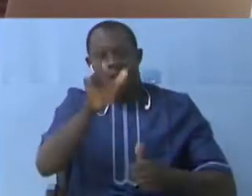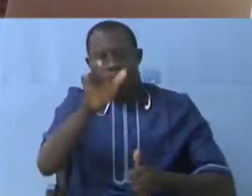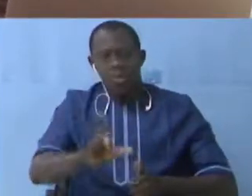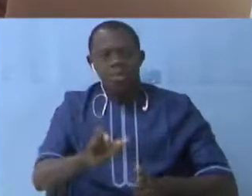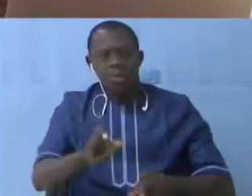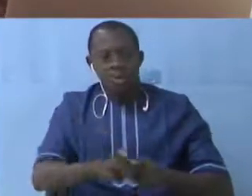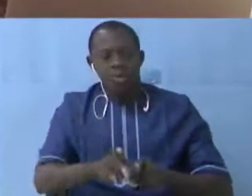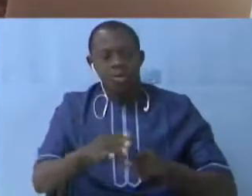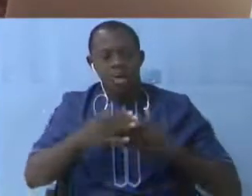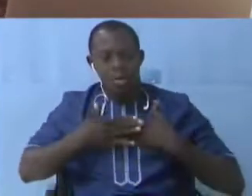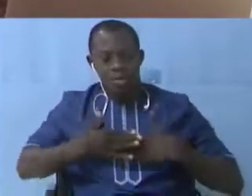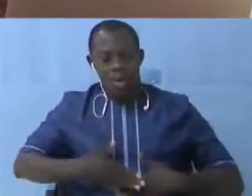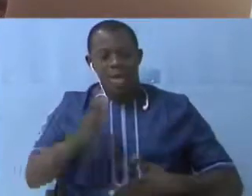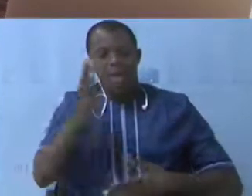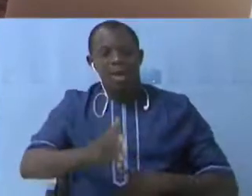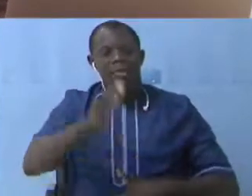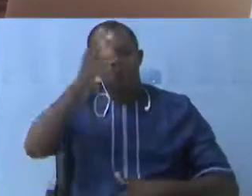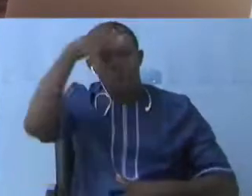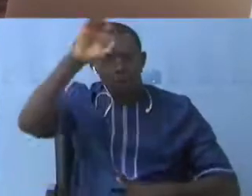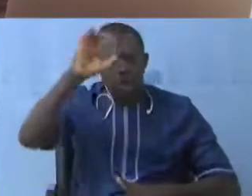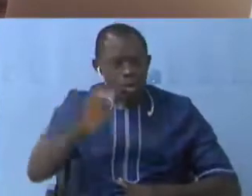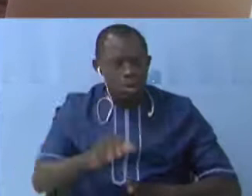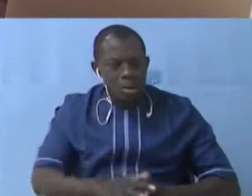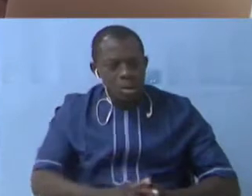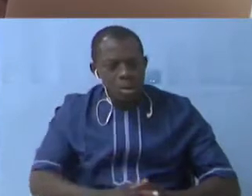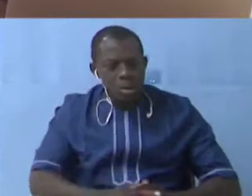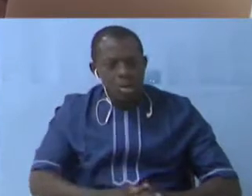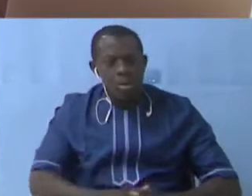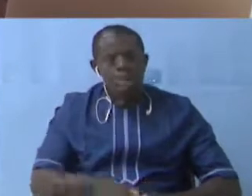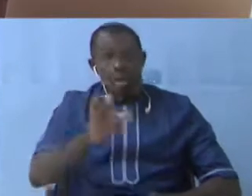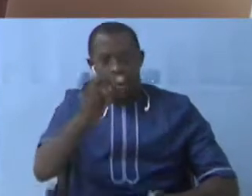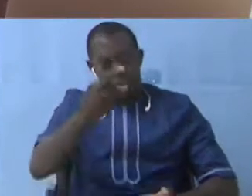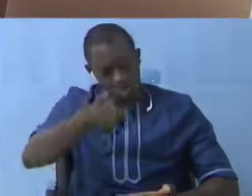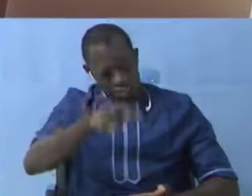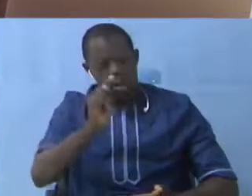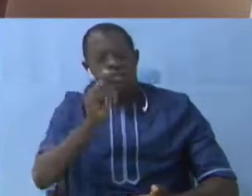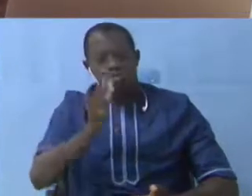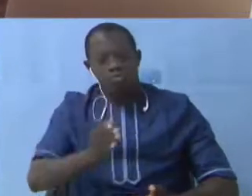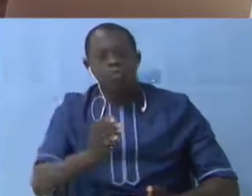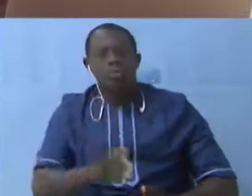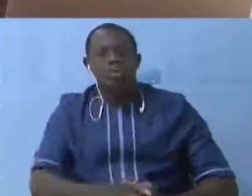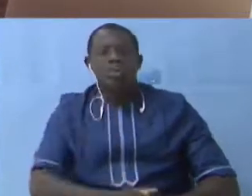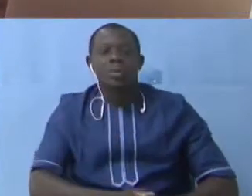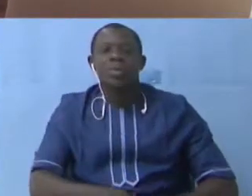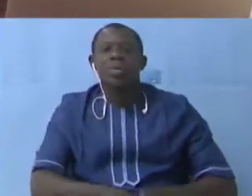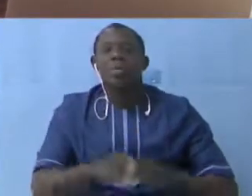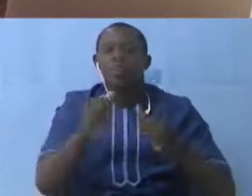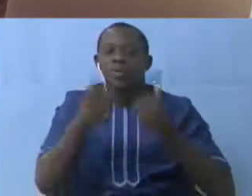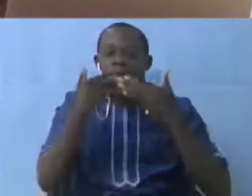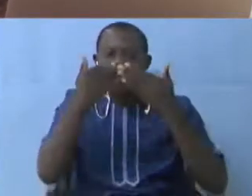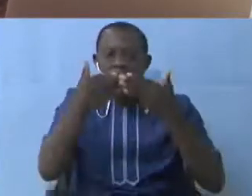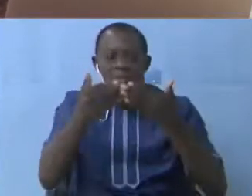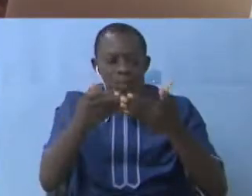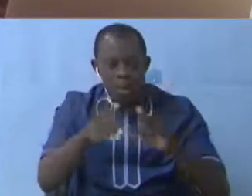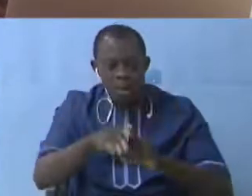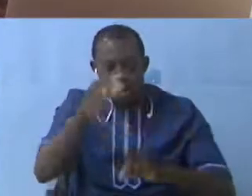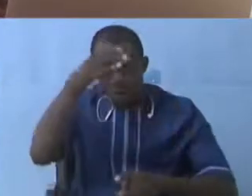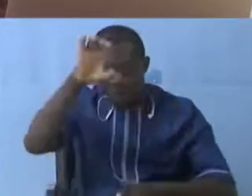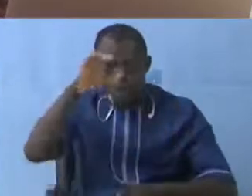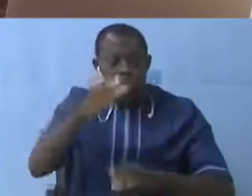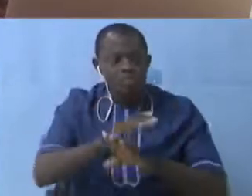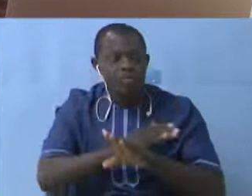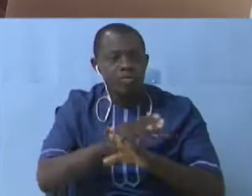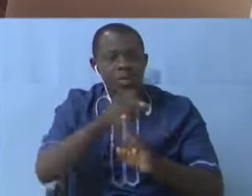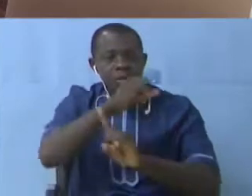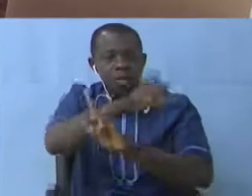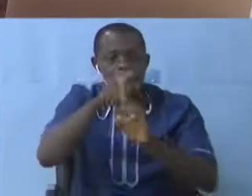vice chairperson ci Human Rights Commission bi. That's correct. moom la. Can you tell this commission what the environment was like